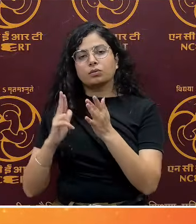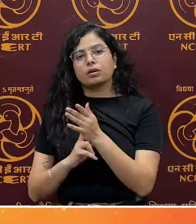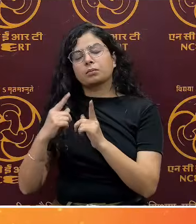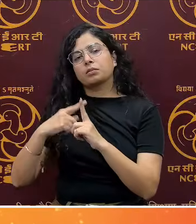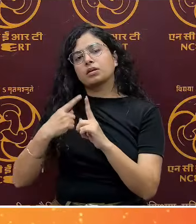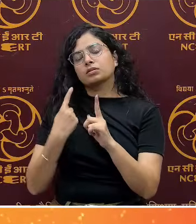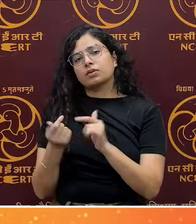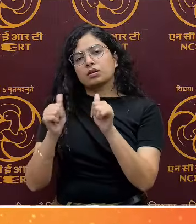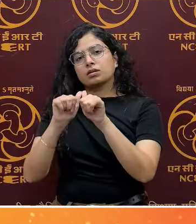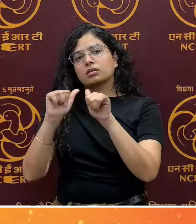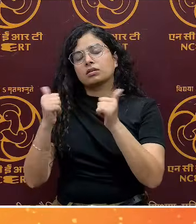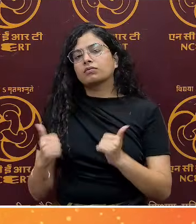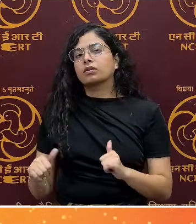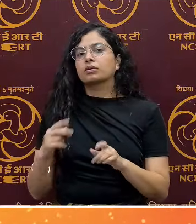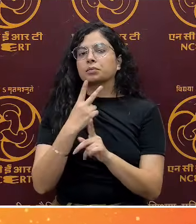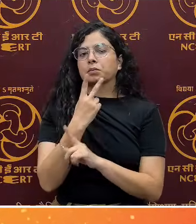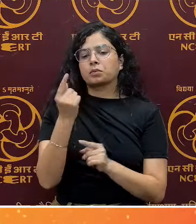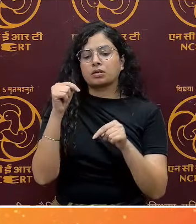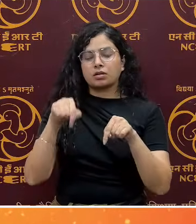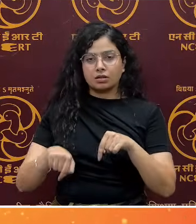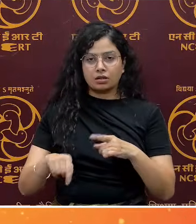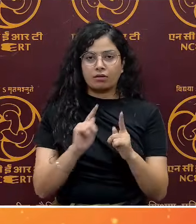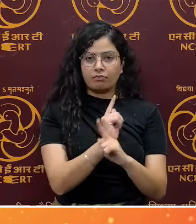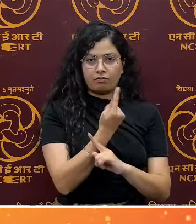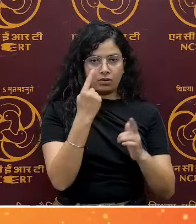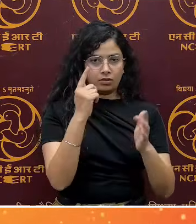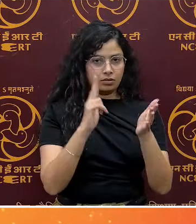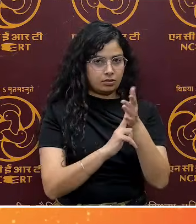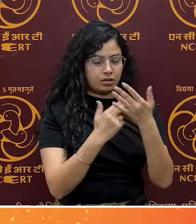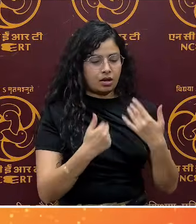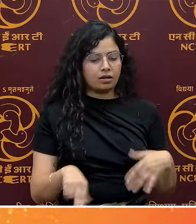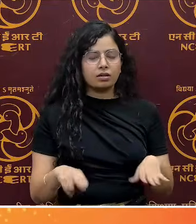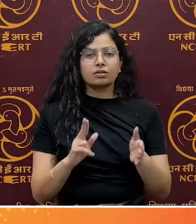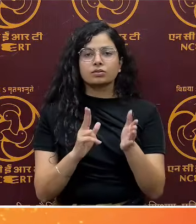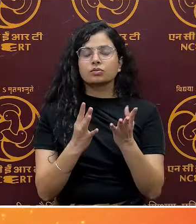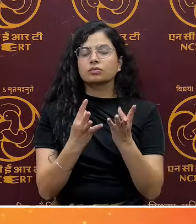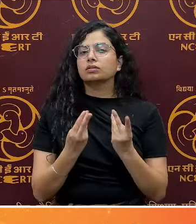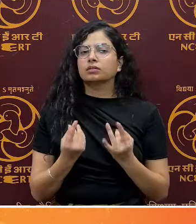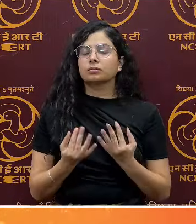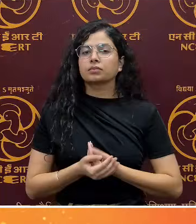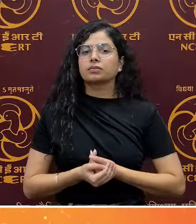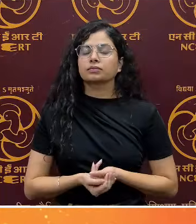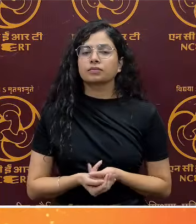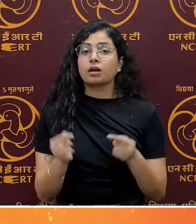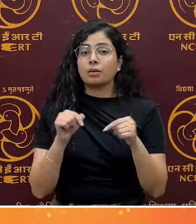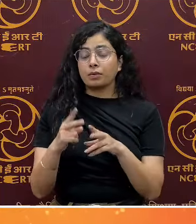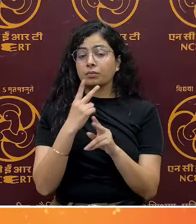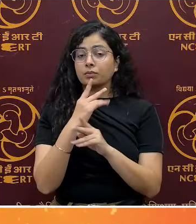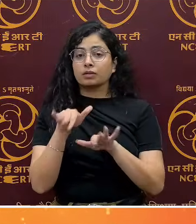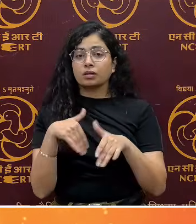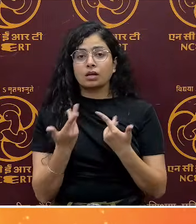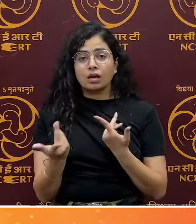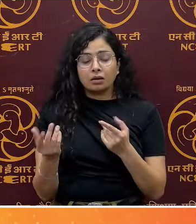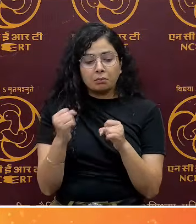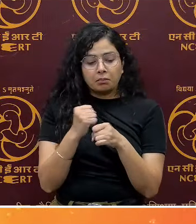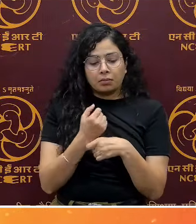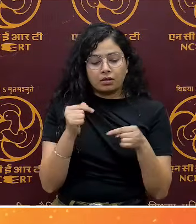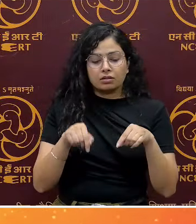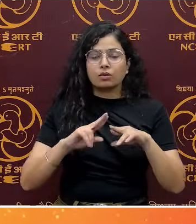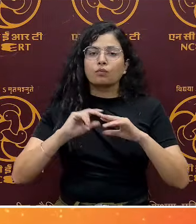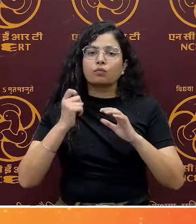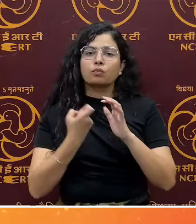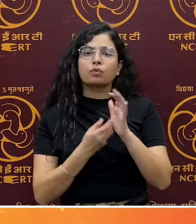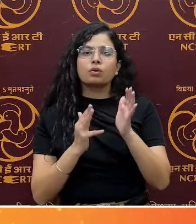2. This is the sum of first n natural numbers. So we will see how to generate this formula.